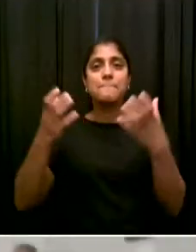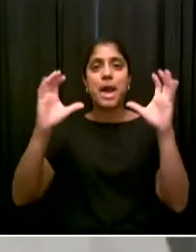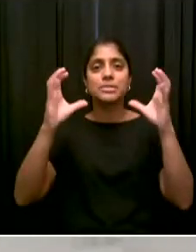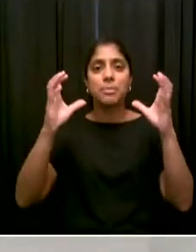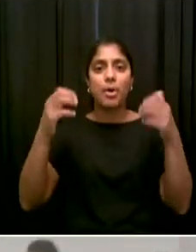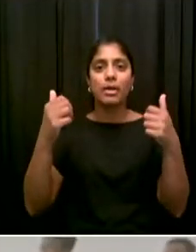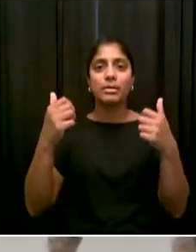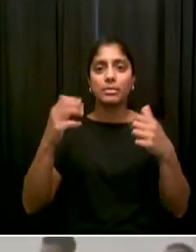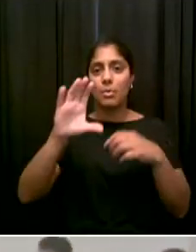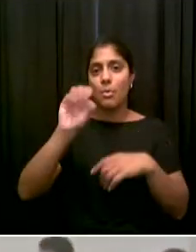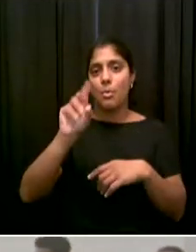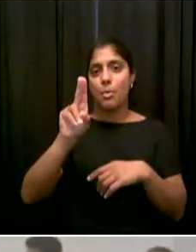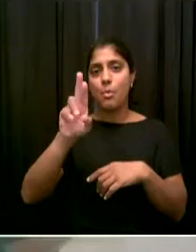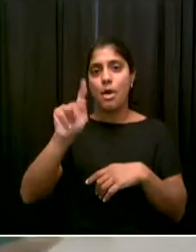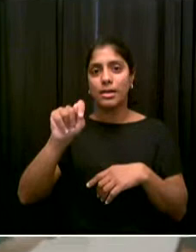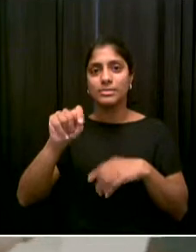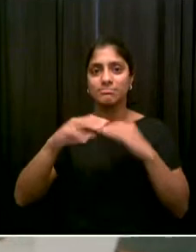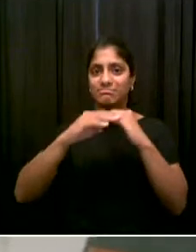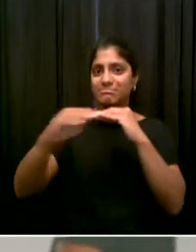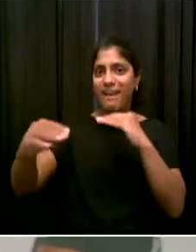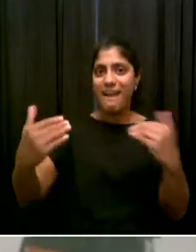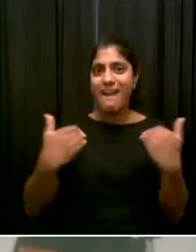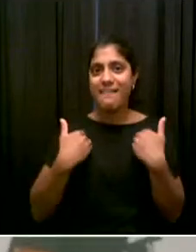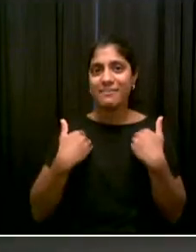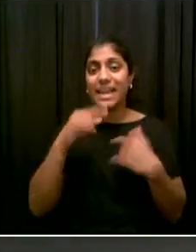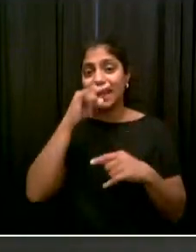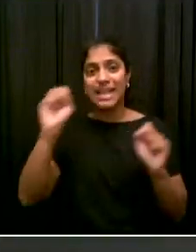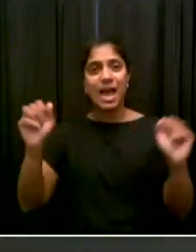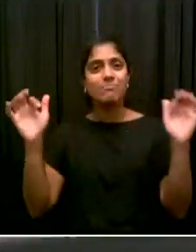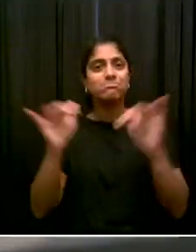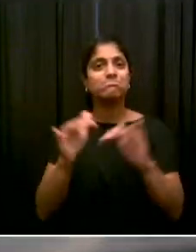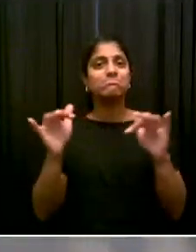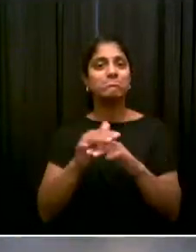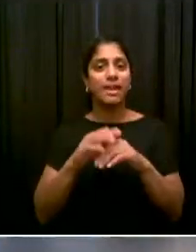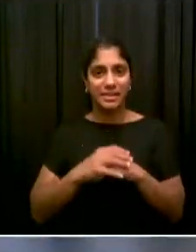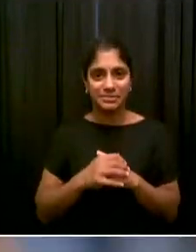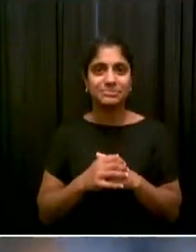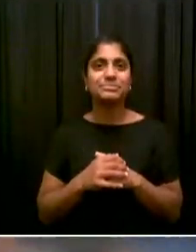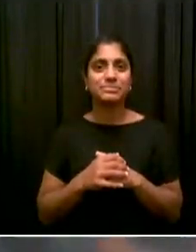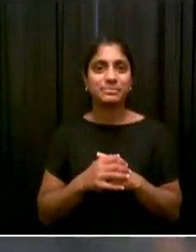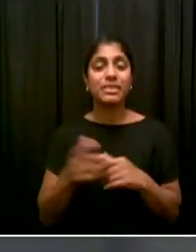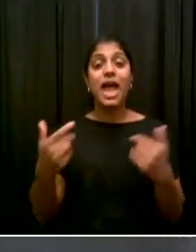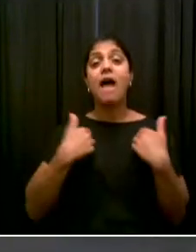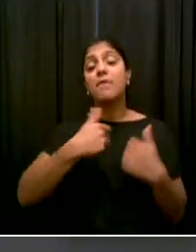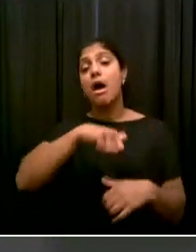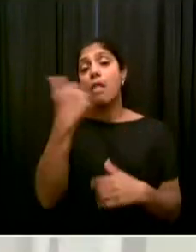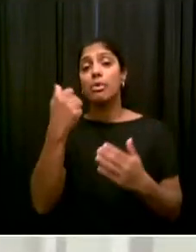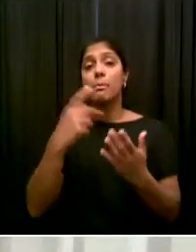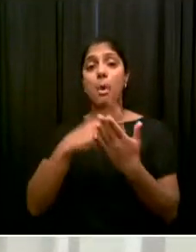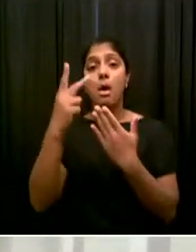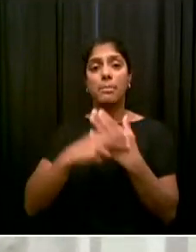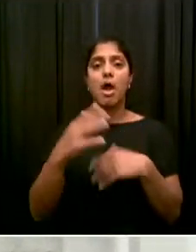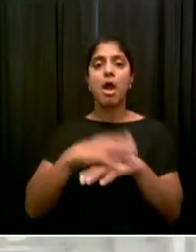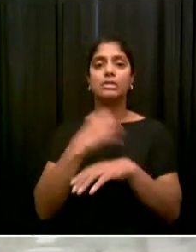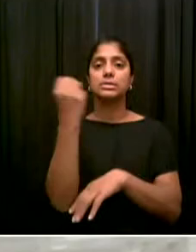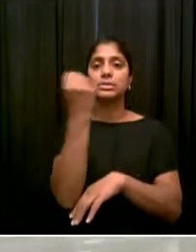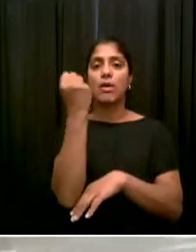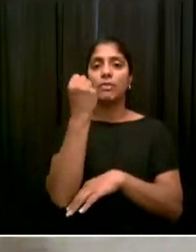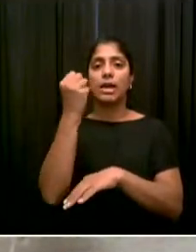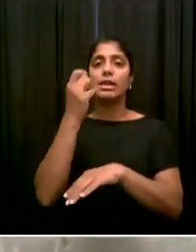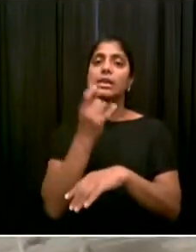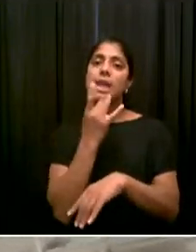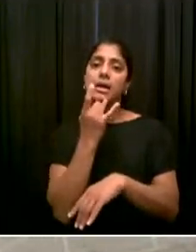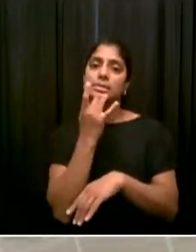Another great program is called Saturday Night Lights. In 100 gyms across the city, there will be a great sports program,